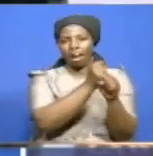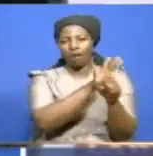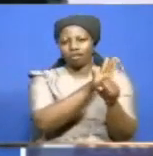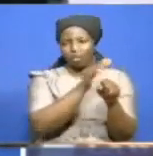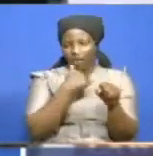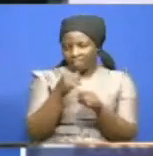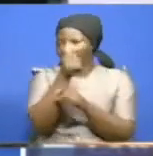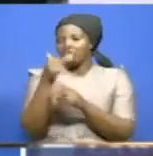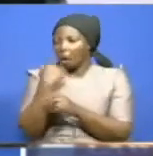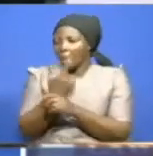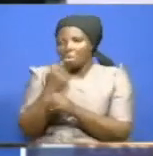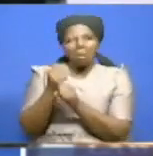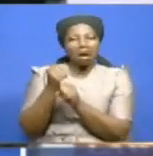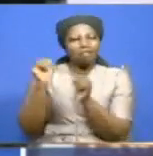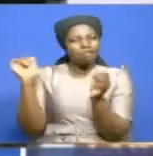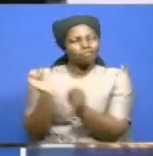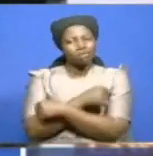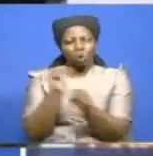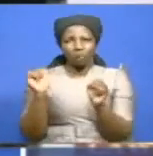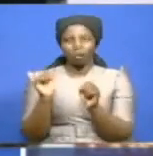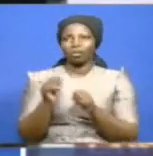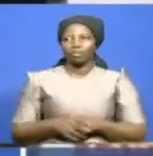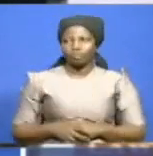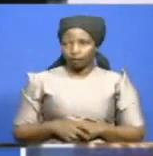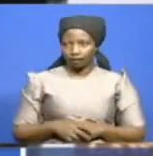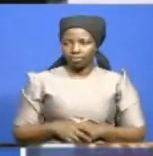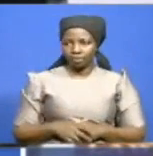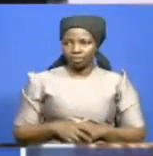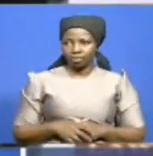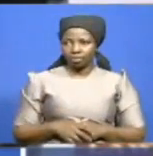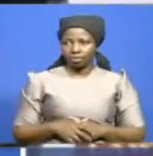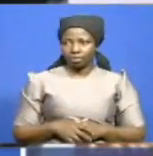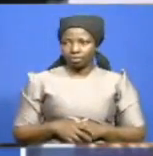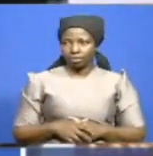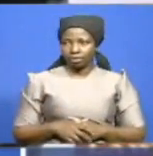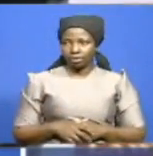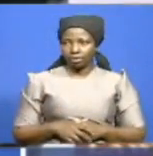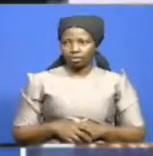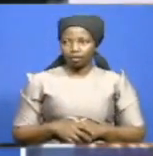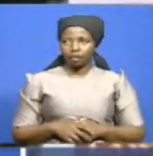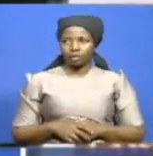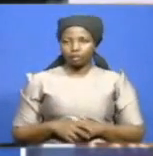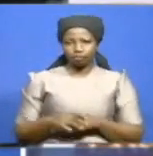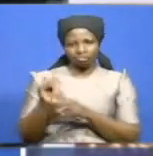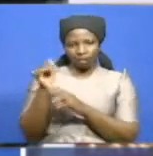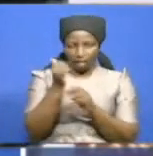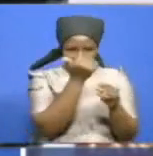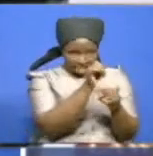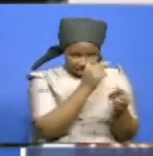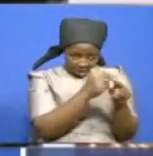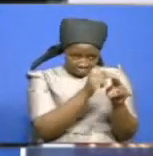cannot do anything. Carrot and stick. Carrot and stick. By whatever name called, thank yes. you.